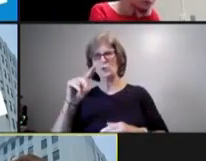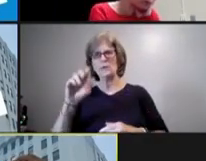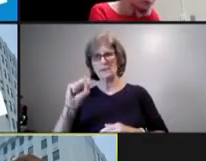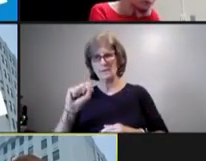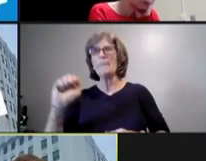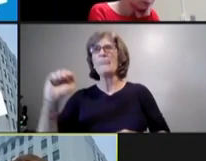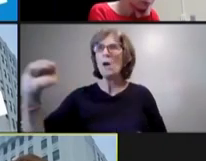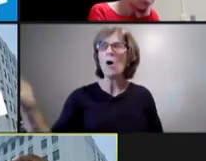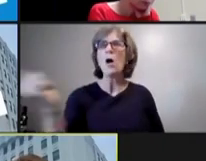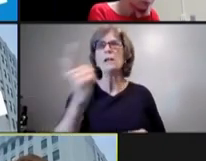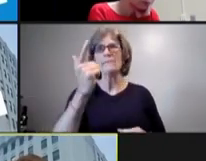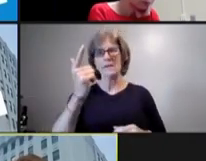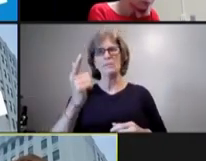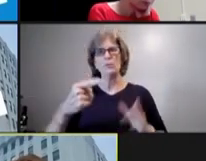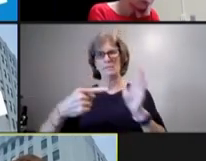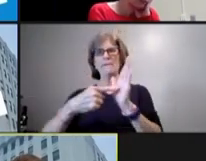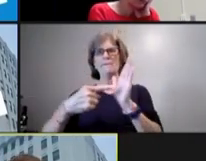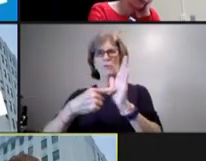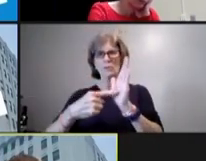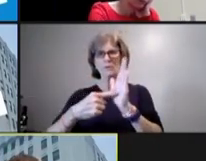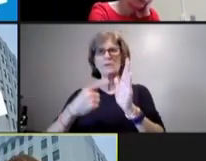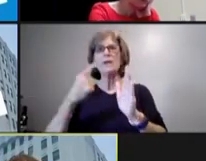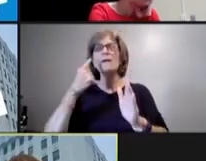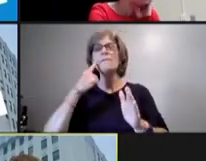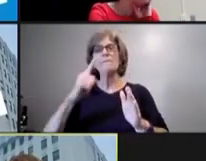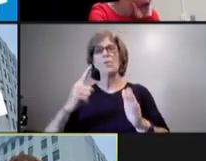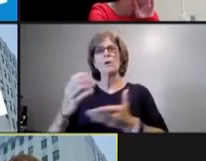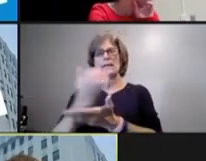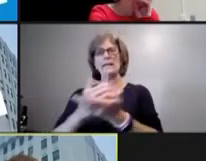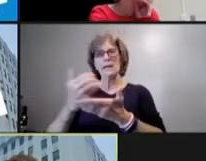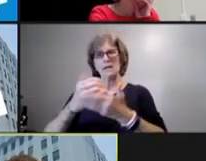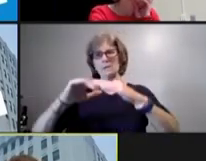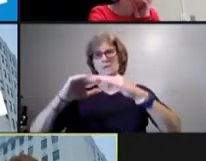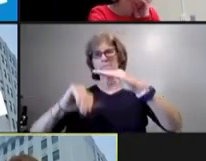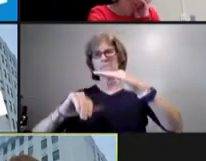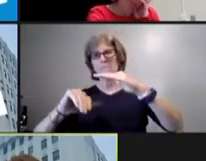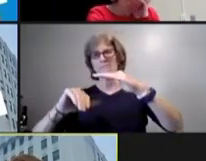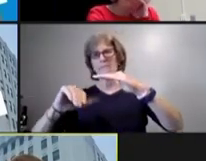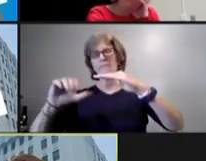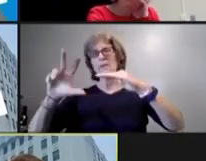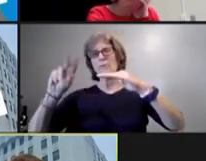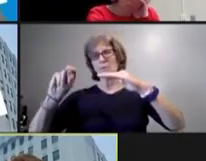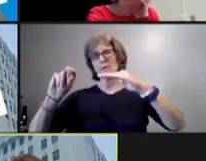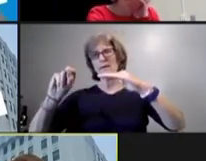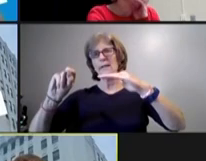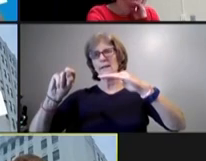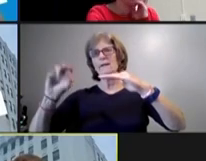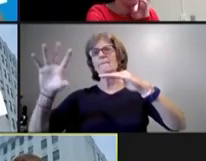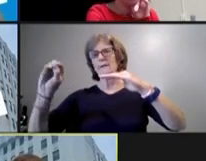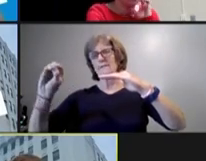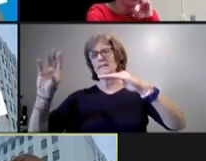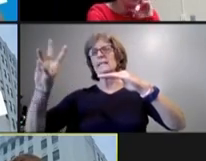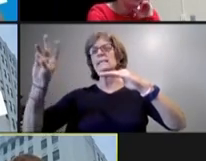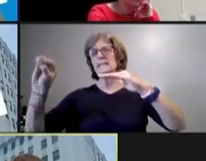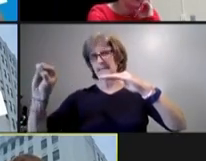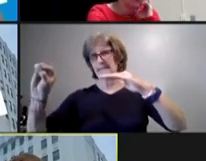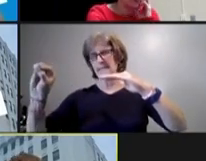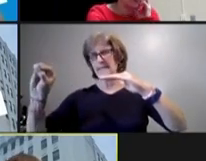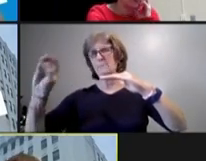be rented affordably to tenants with incomes no greater than 30, 50, and 60% of area median